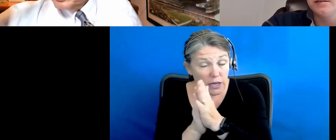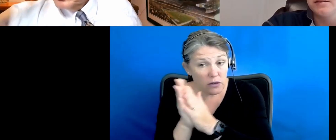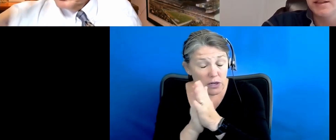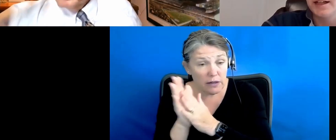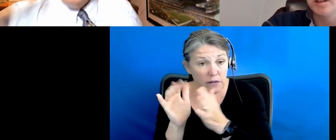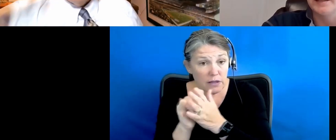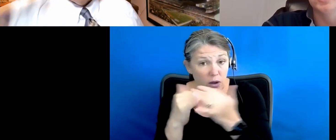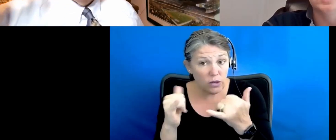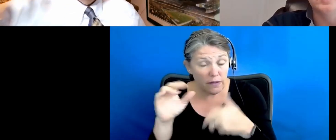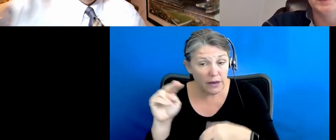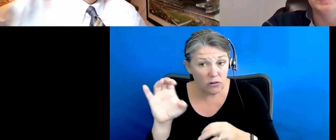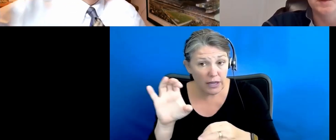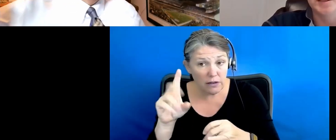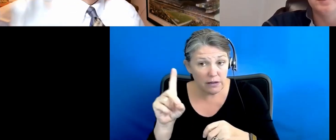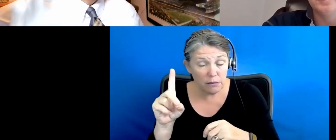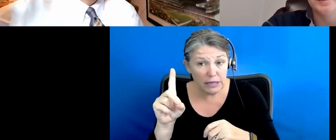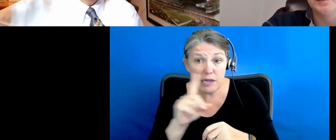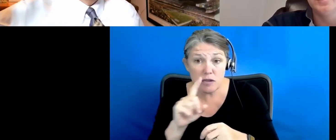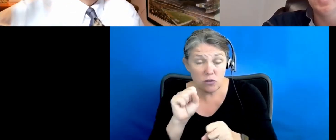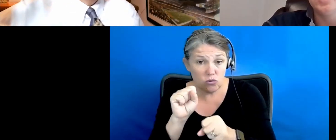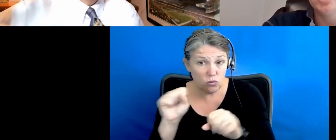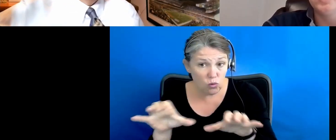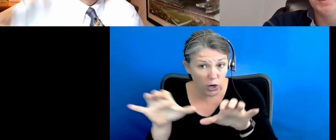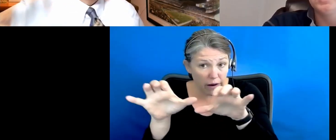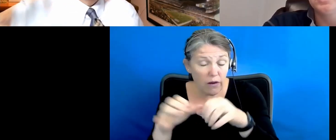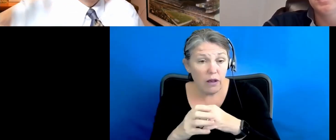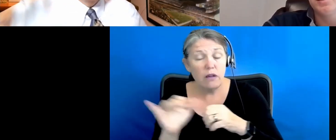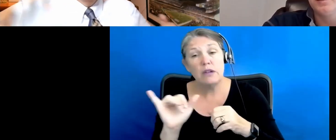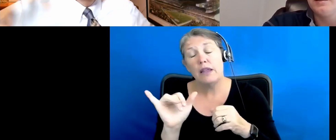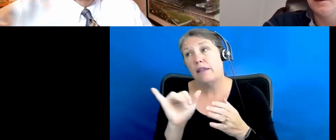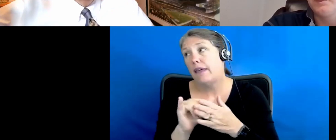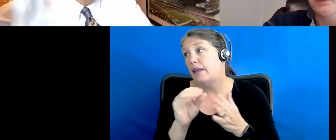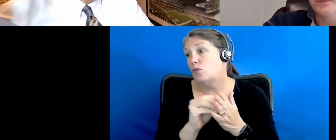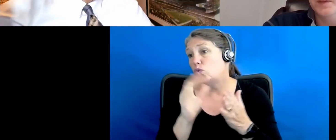the National Council on Disability is working on that like students